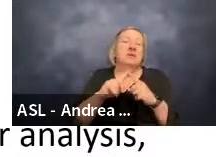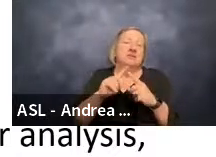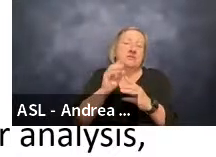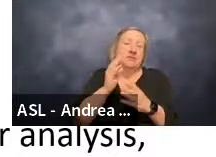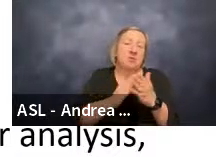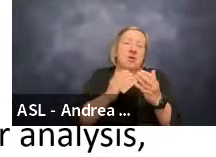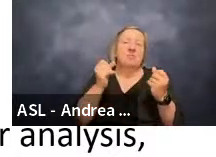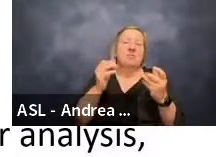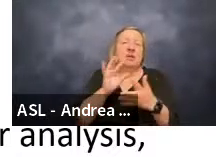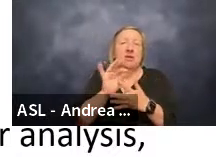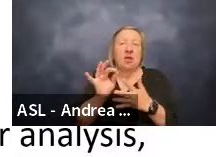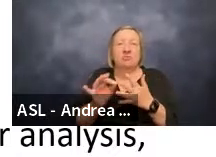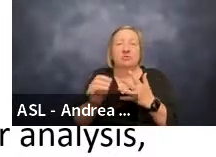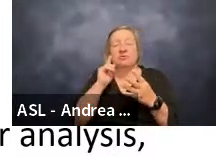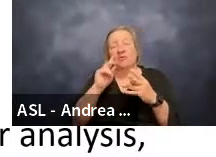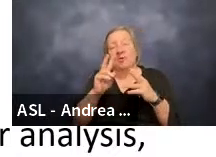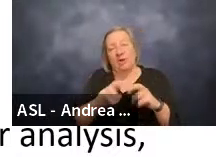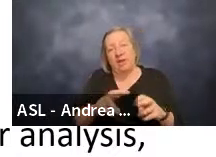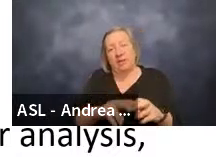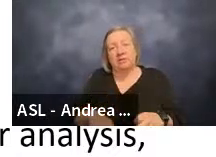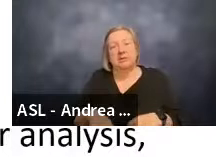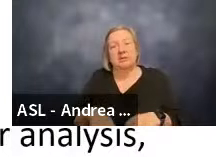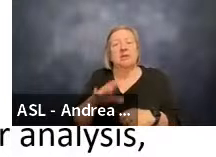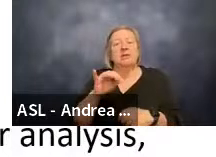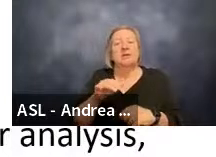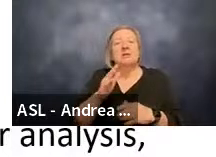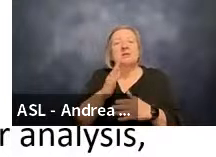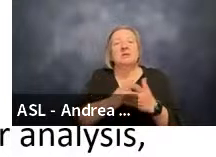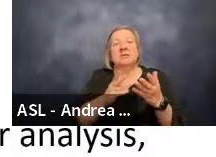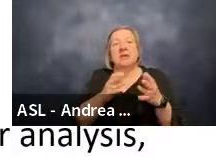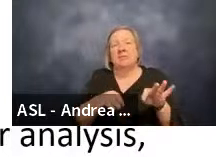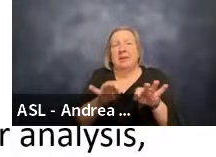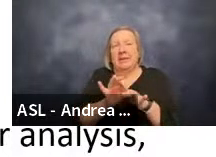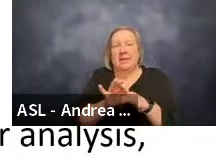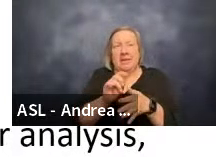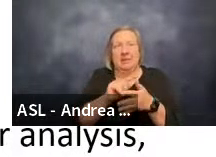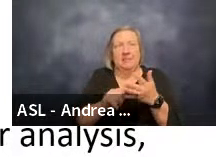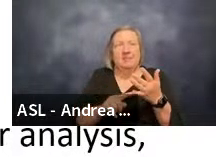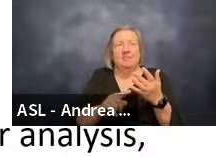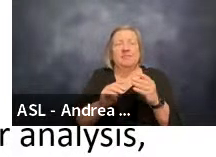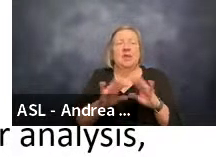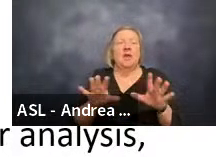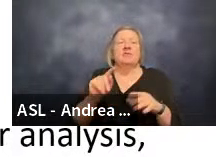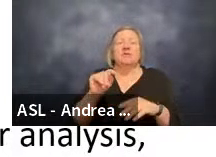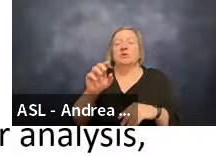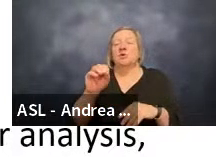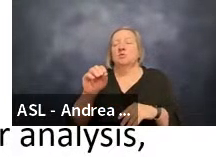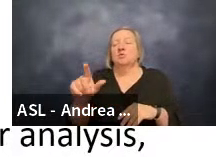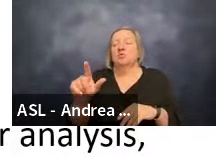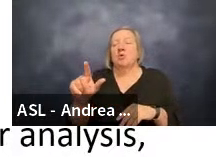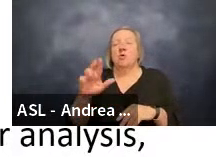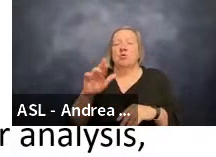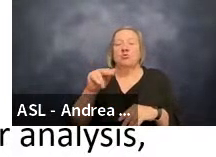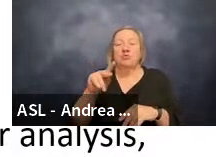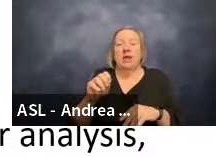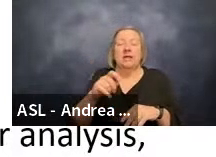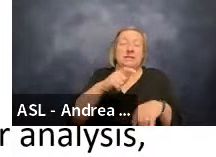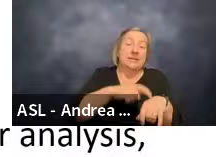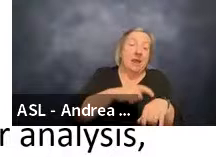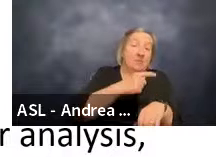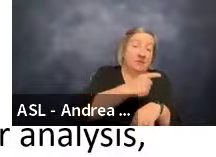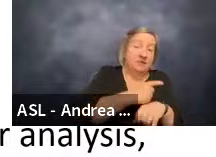options for analysis. And so here are some of the key ones. Obviously, toll rates by time of day and day of the